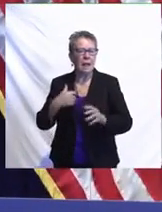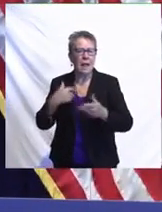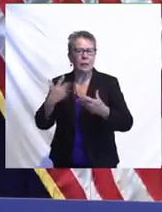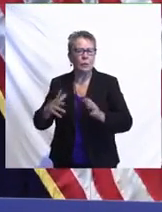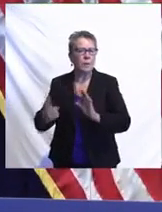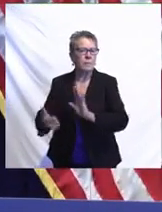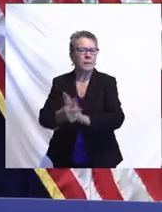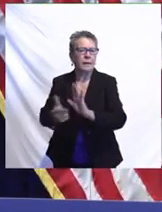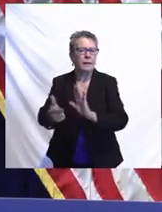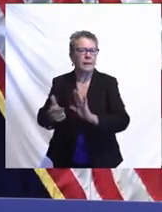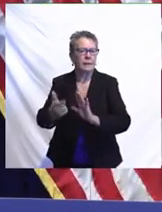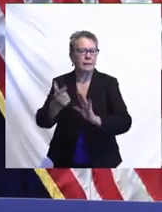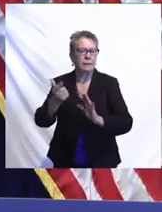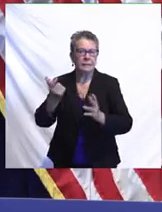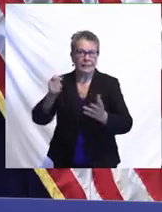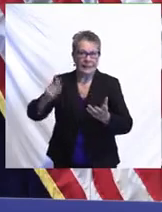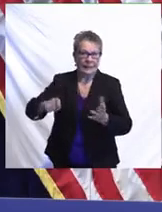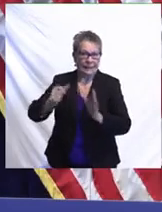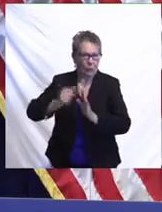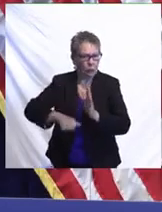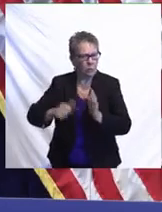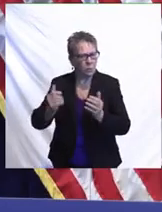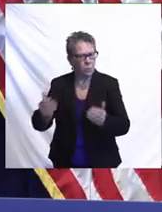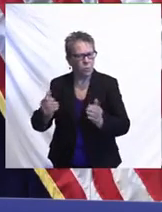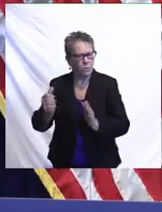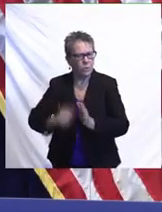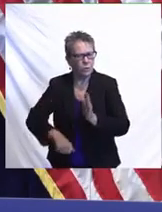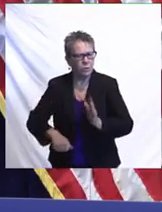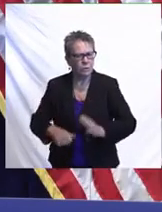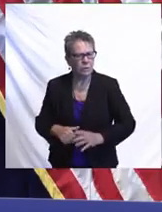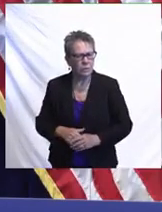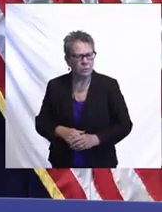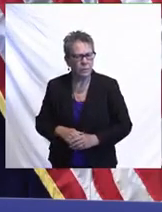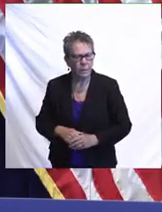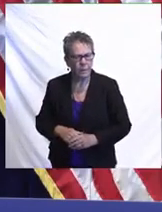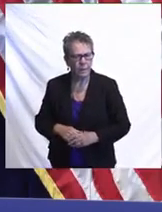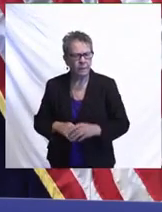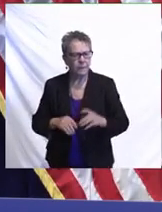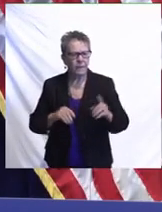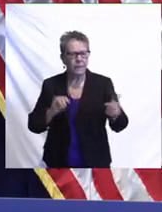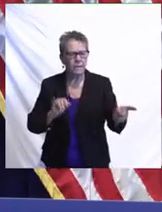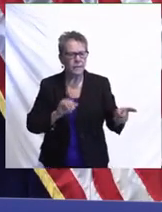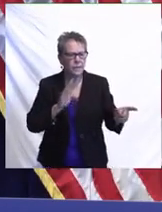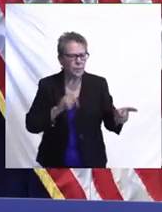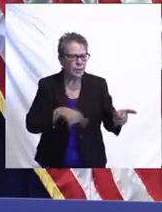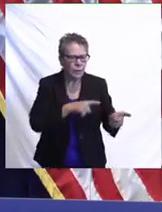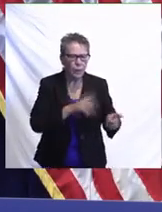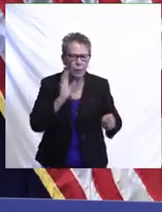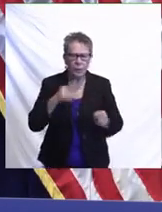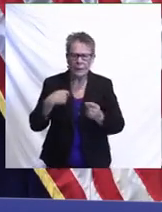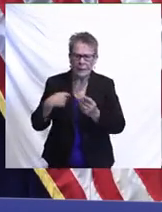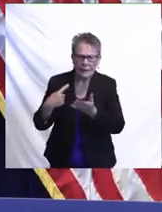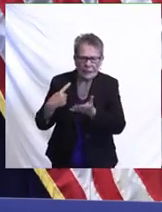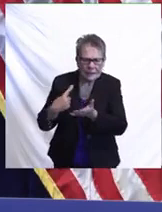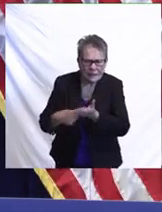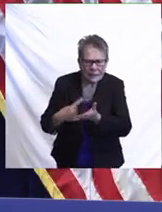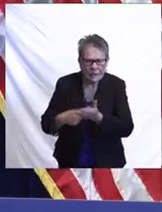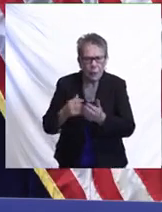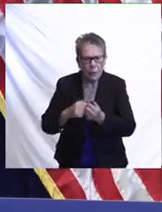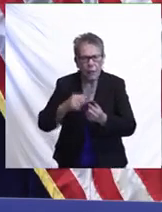regional collaborators and the hospitals, determining along the way capacity, and with them make the